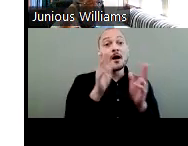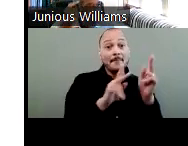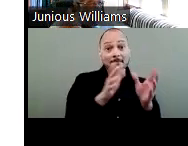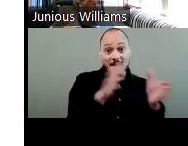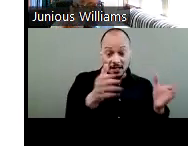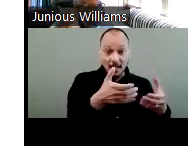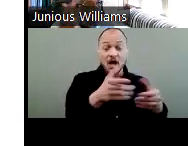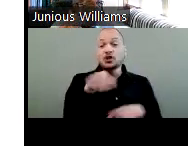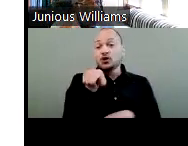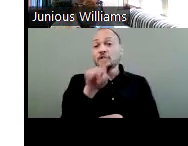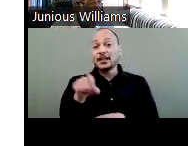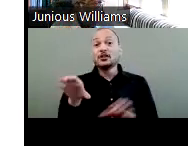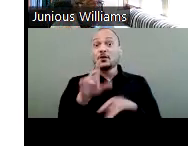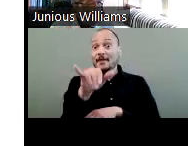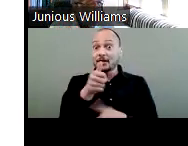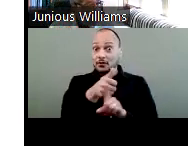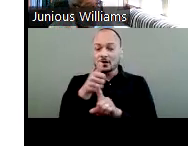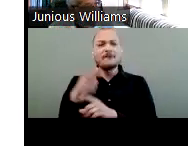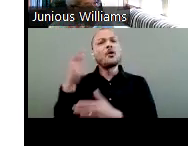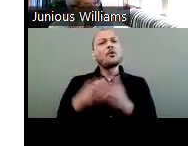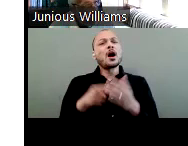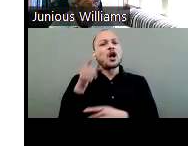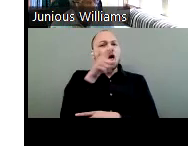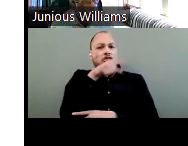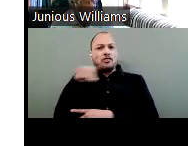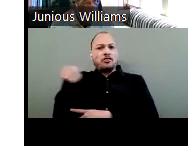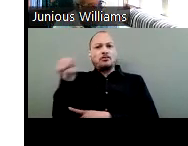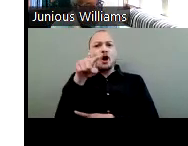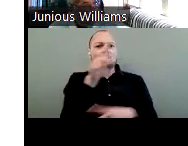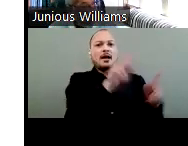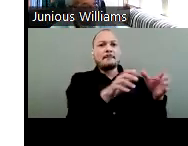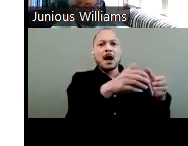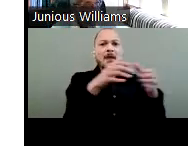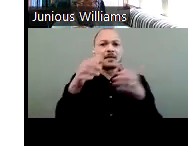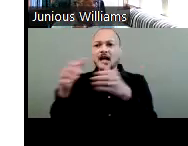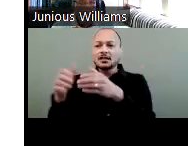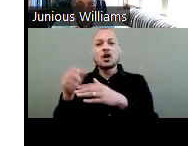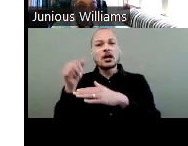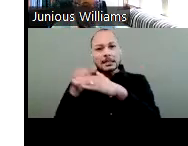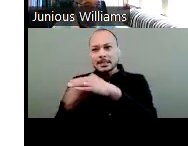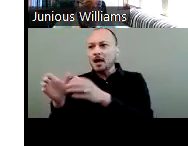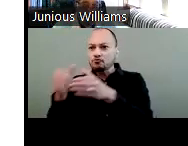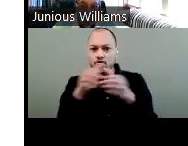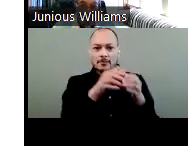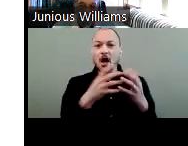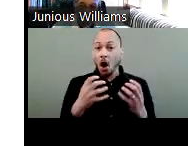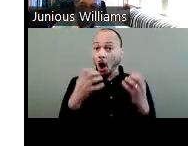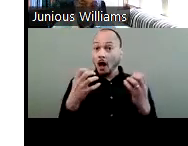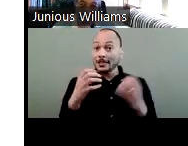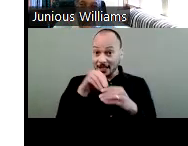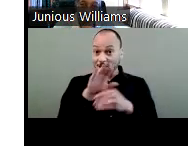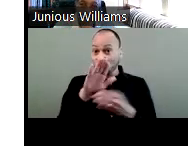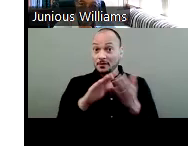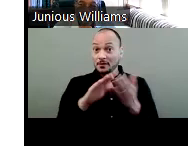generation yourself to figure out what are those populations, and subgroups or audiences in your community. Next